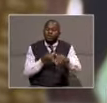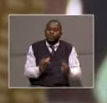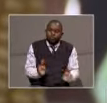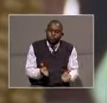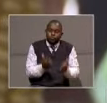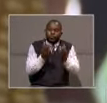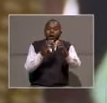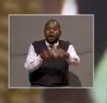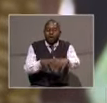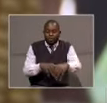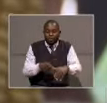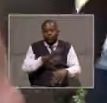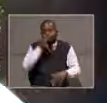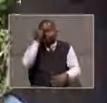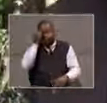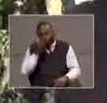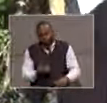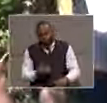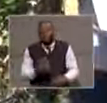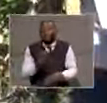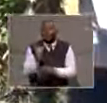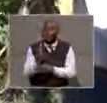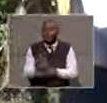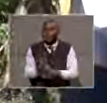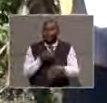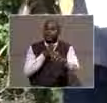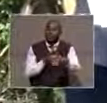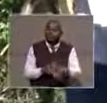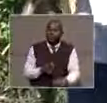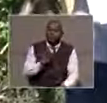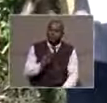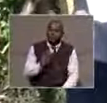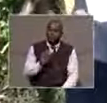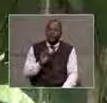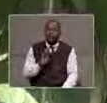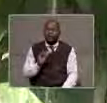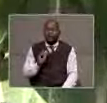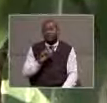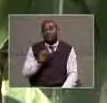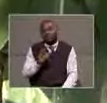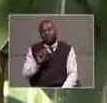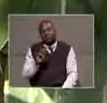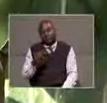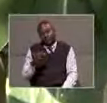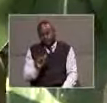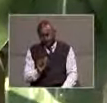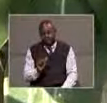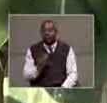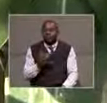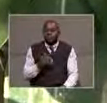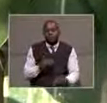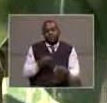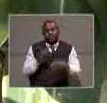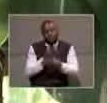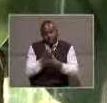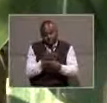agriculture. This is why State Minister of Agriculture Christopher Kibanzanga wants to address inconsistencies